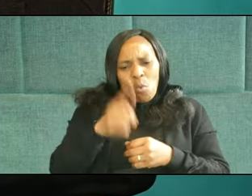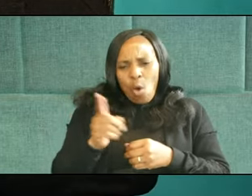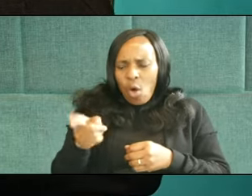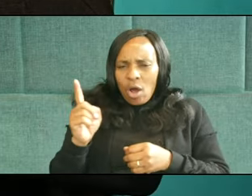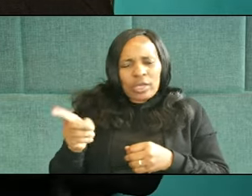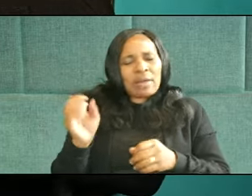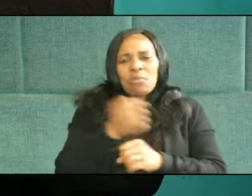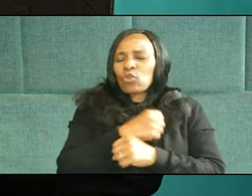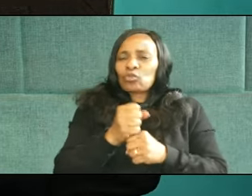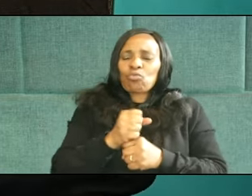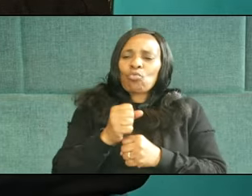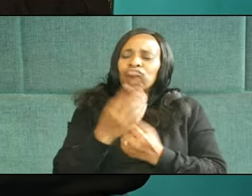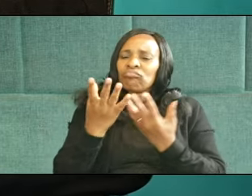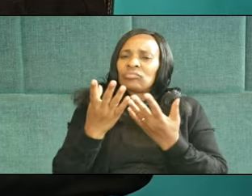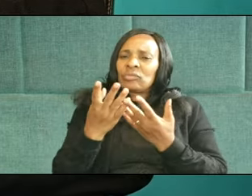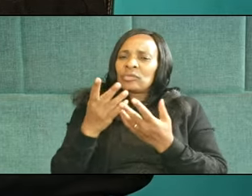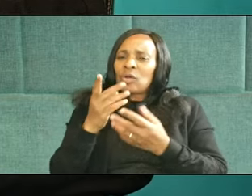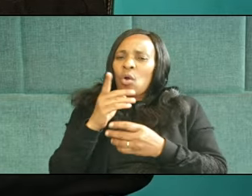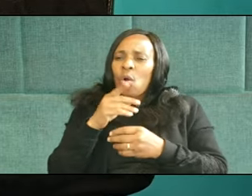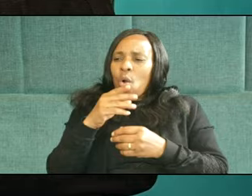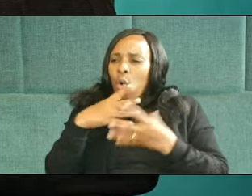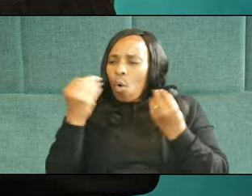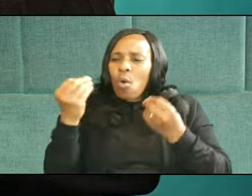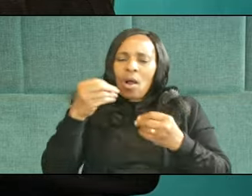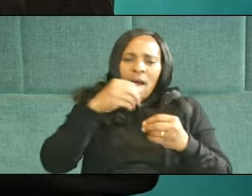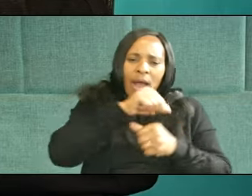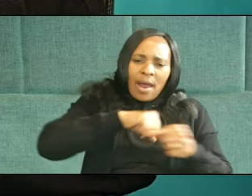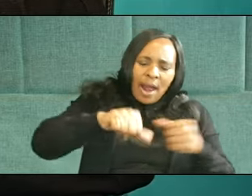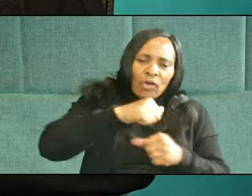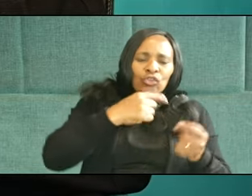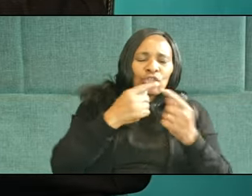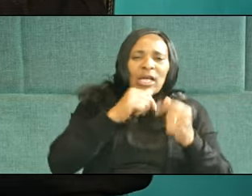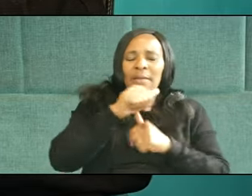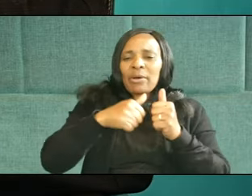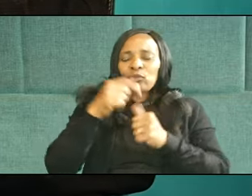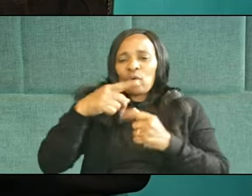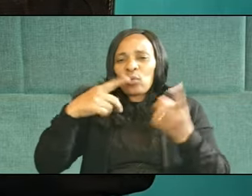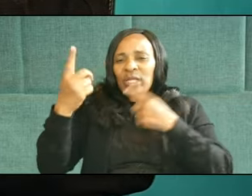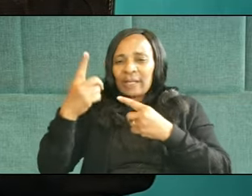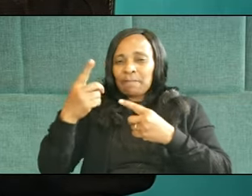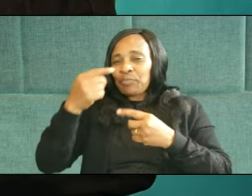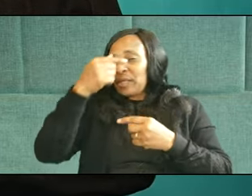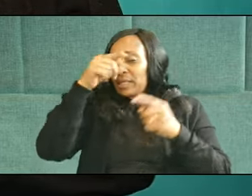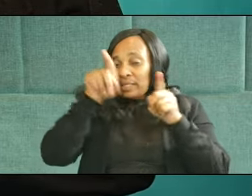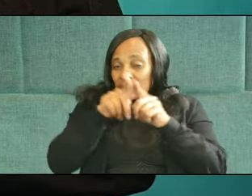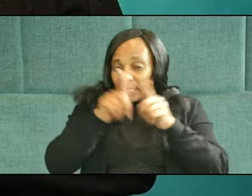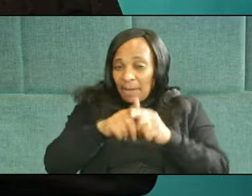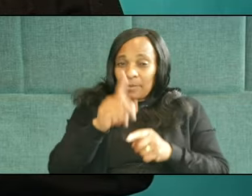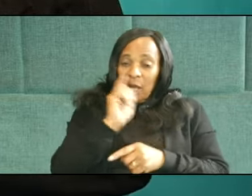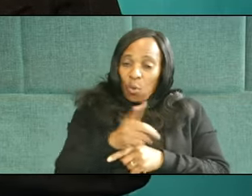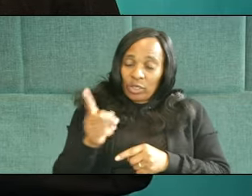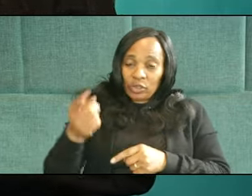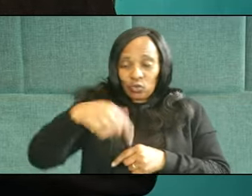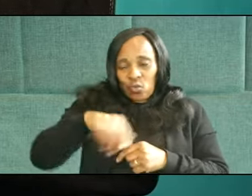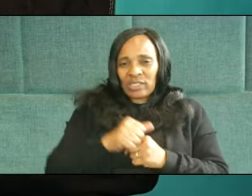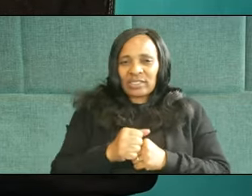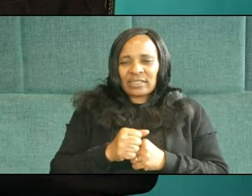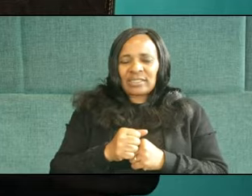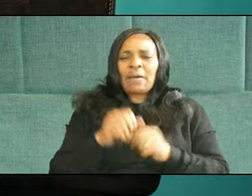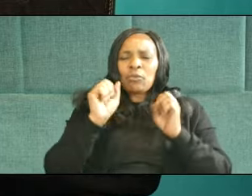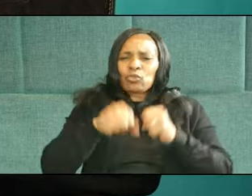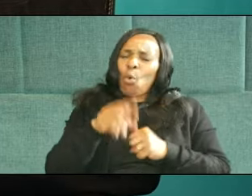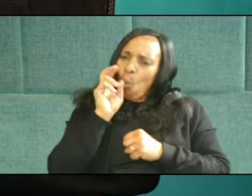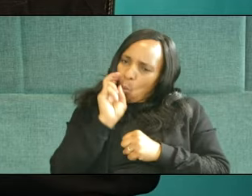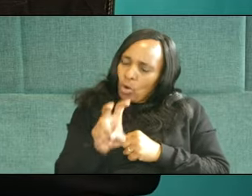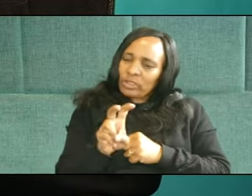battle, because it gives joy to the enemy. Okay? So this is a reprimand to us as well. We should watch our